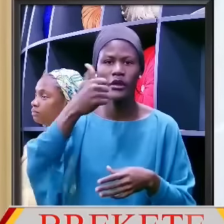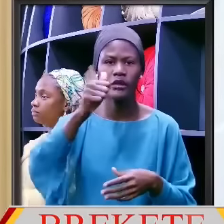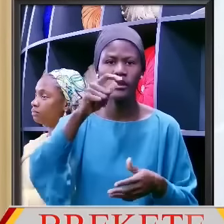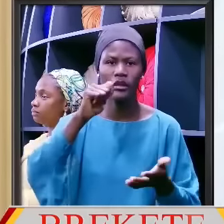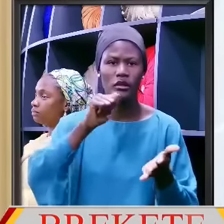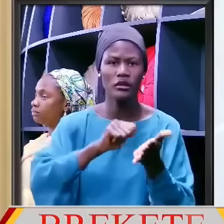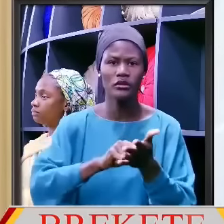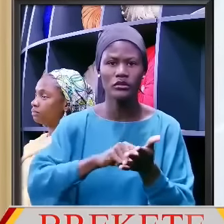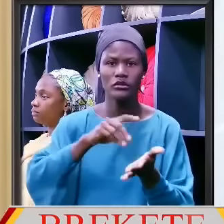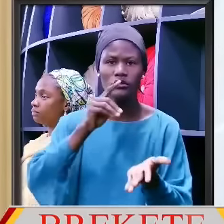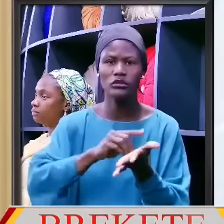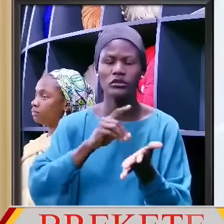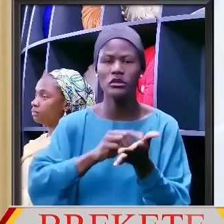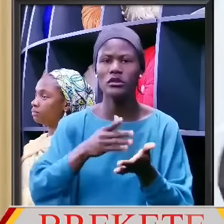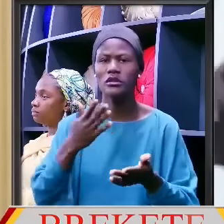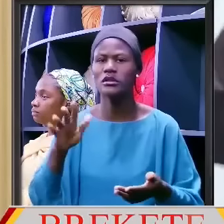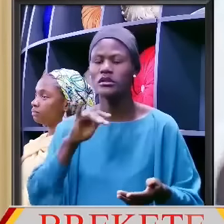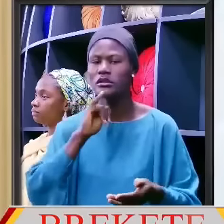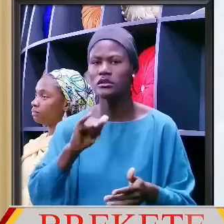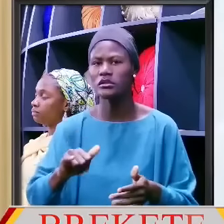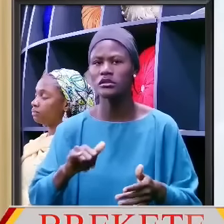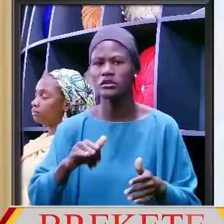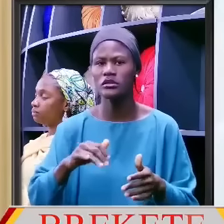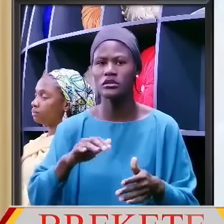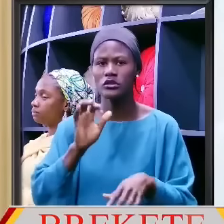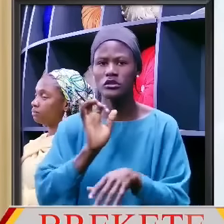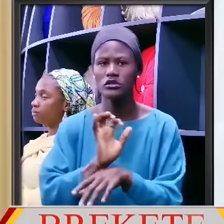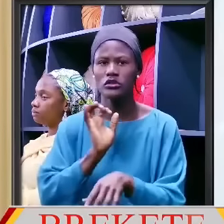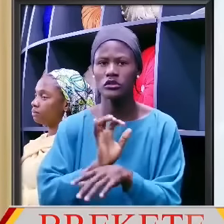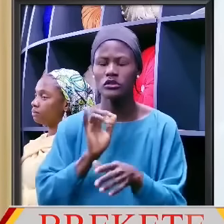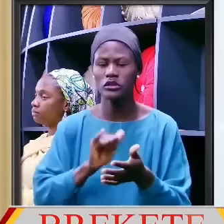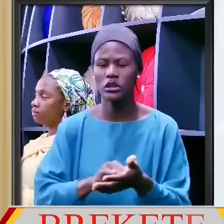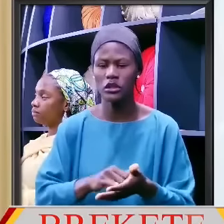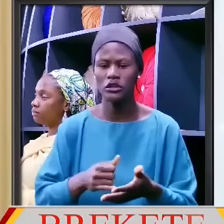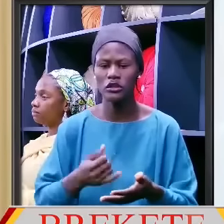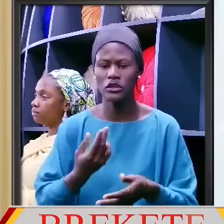because this na the church where he grow inside.